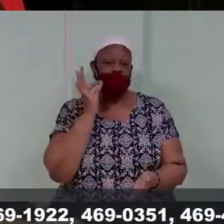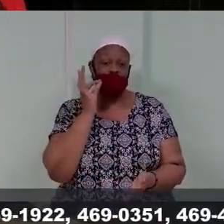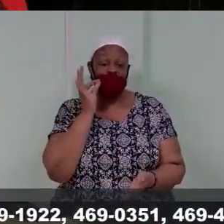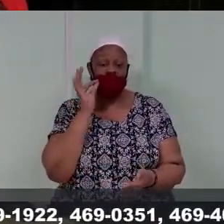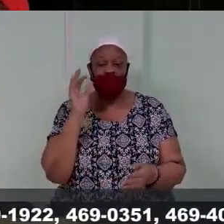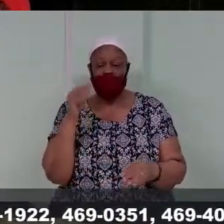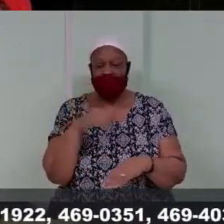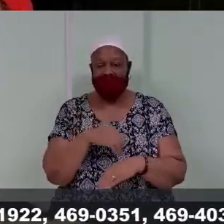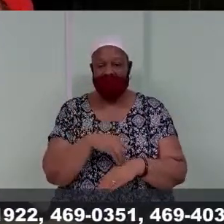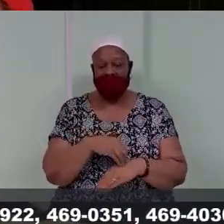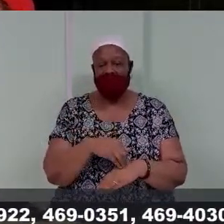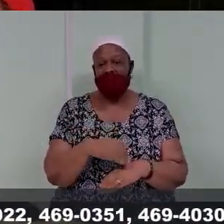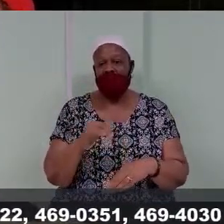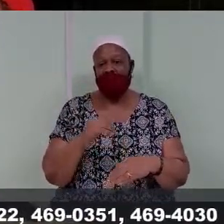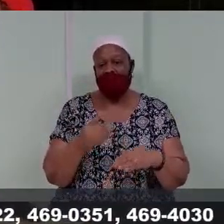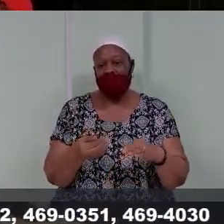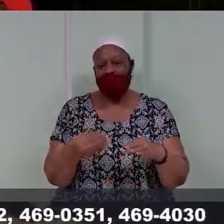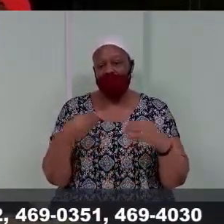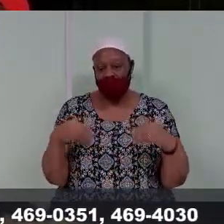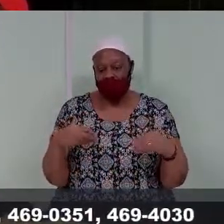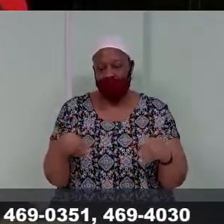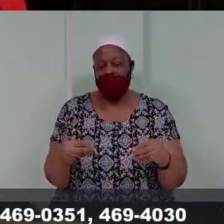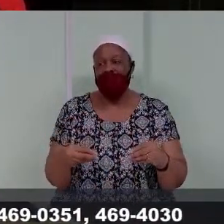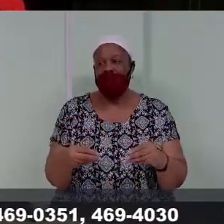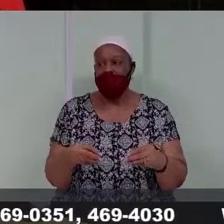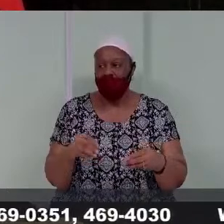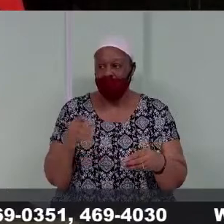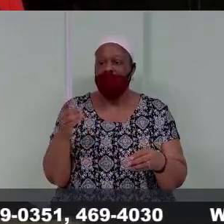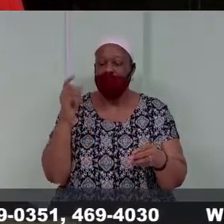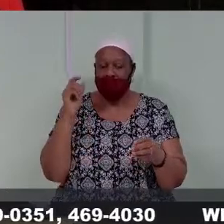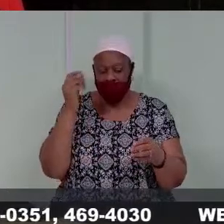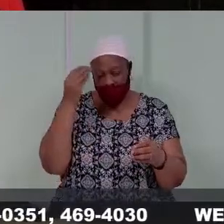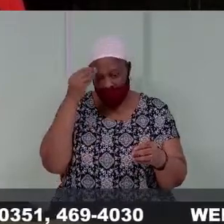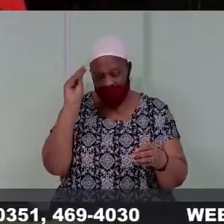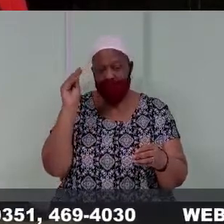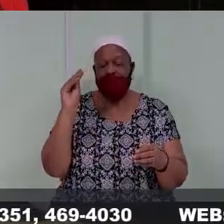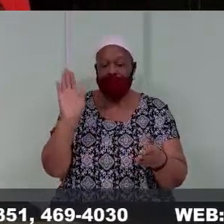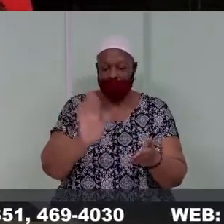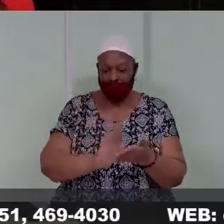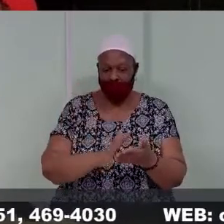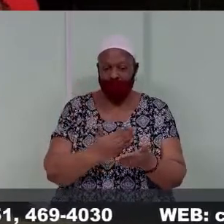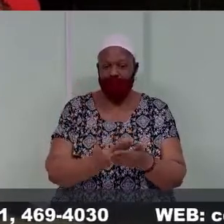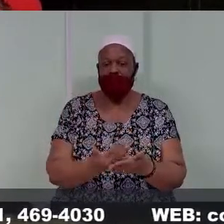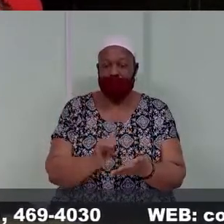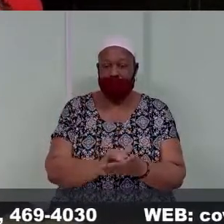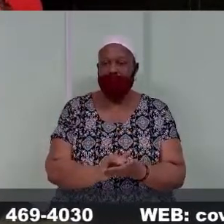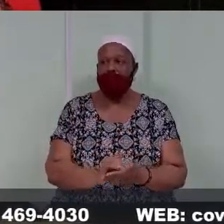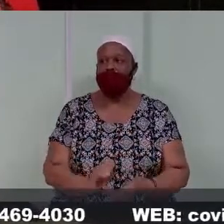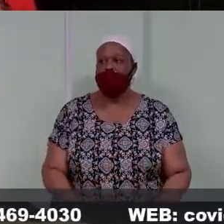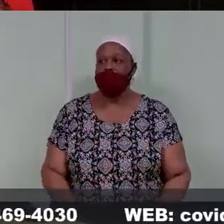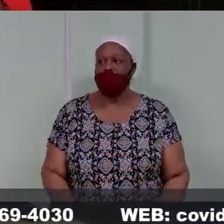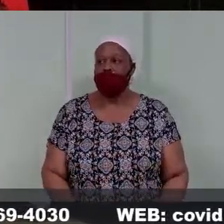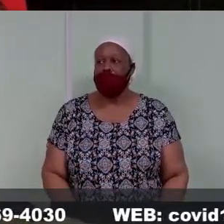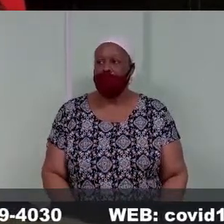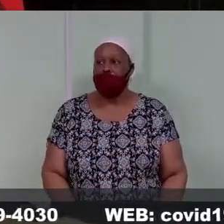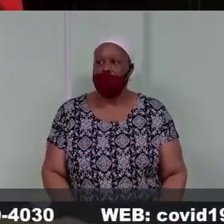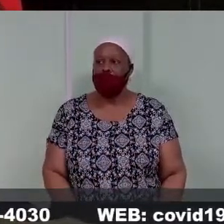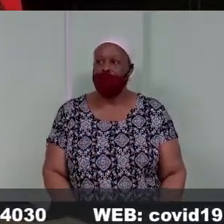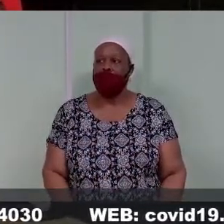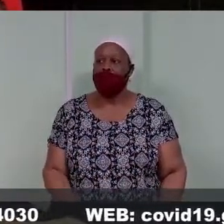Court Gardens. So I want to welcome you all here as well. And they are, of course, sporting or modeling